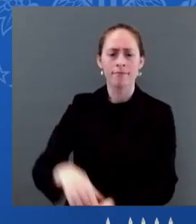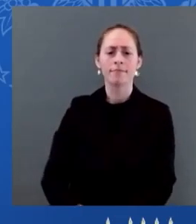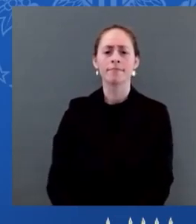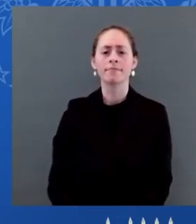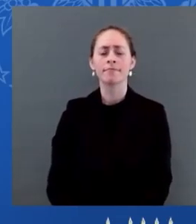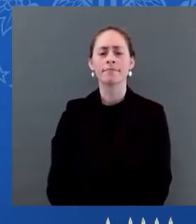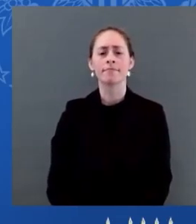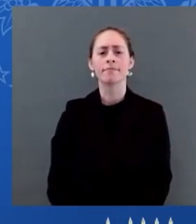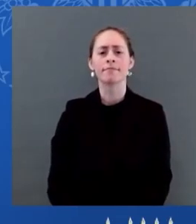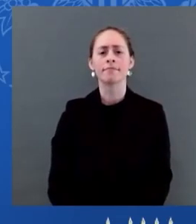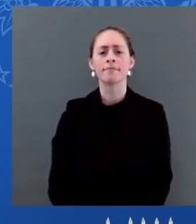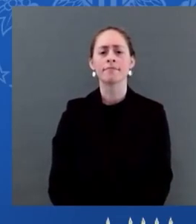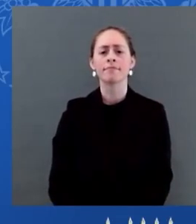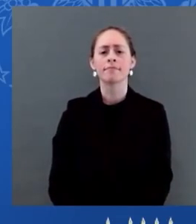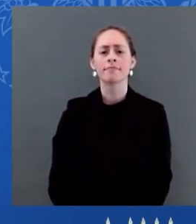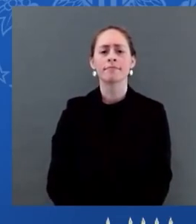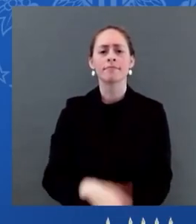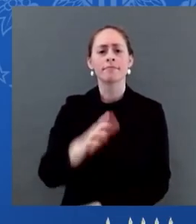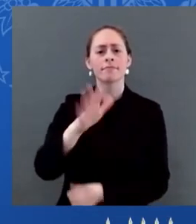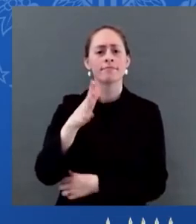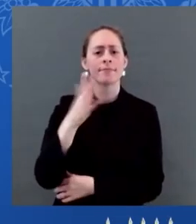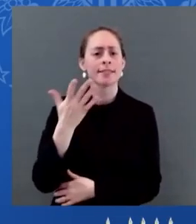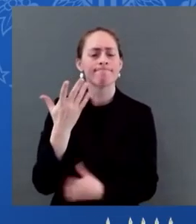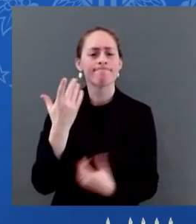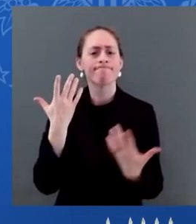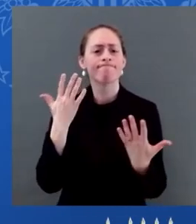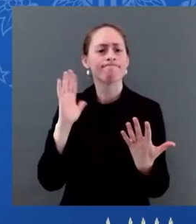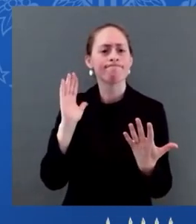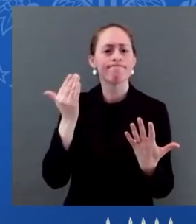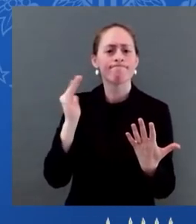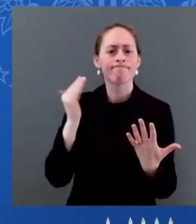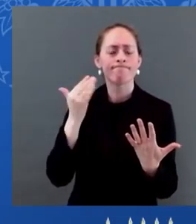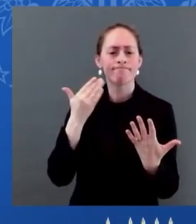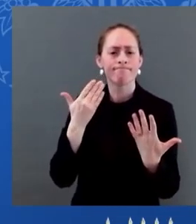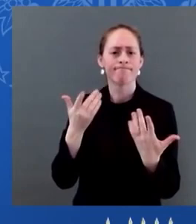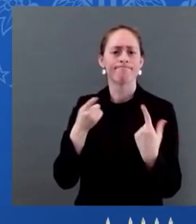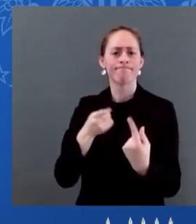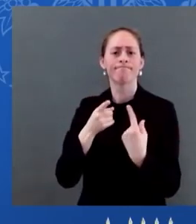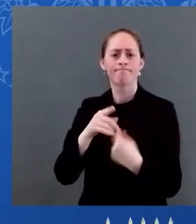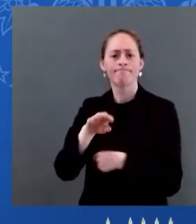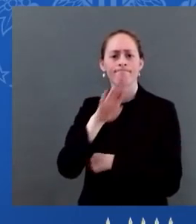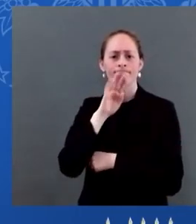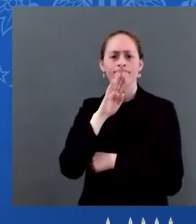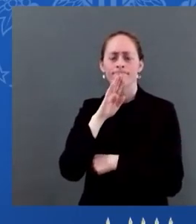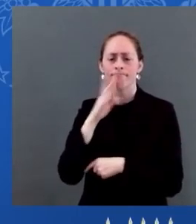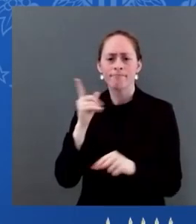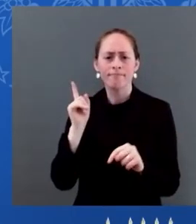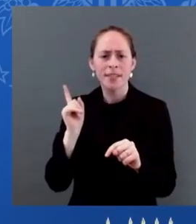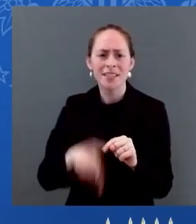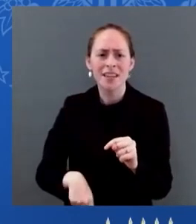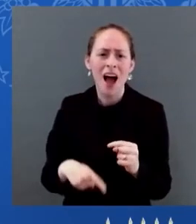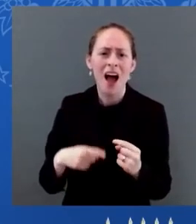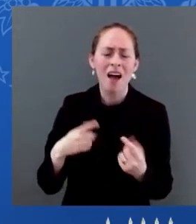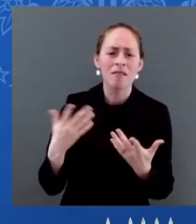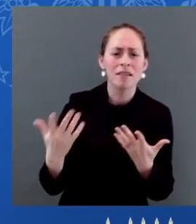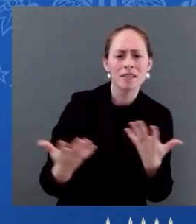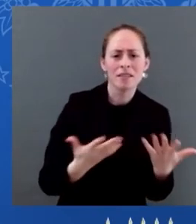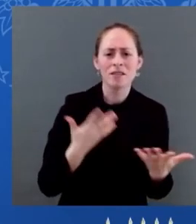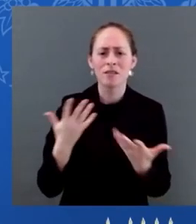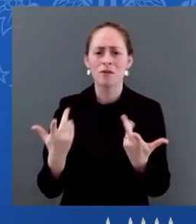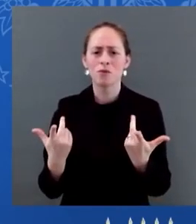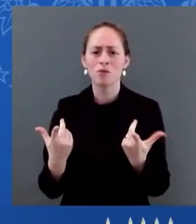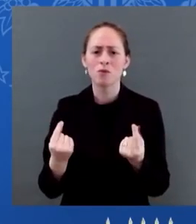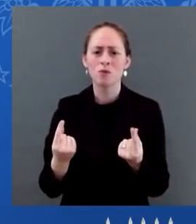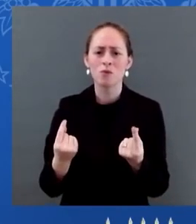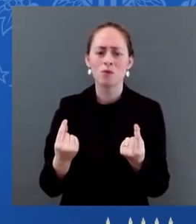broken soul. But not Anson. He joined the Australian Army and fought against the fascists. After the